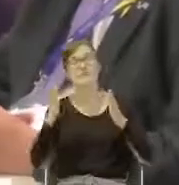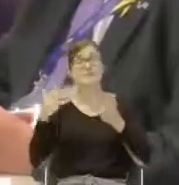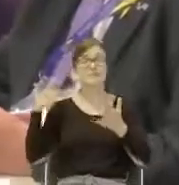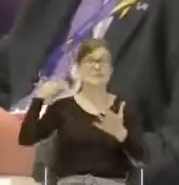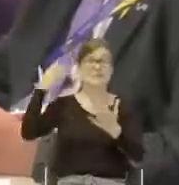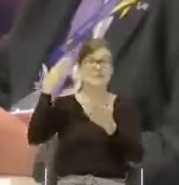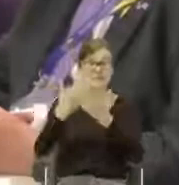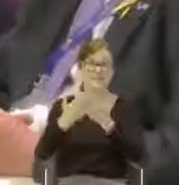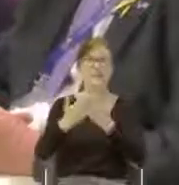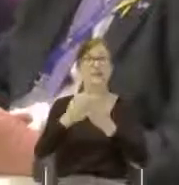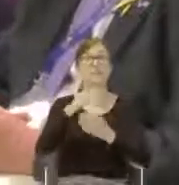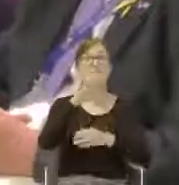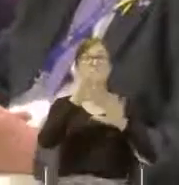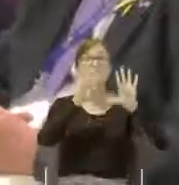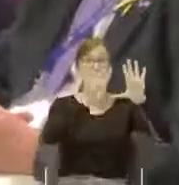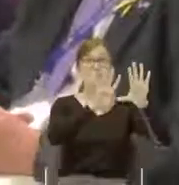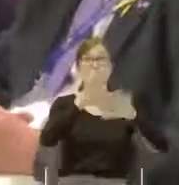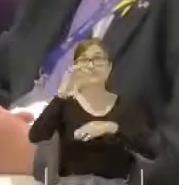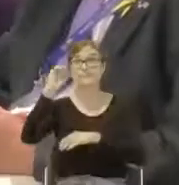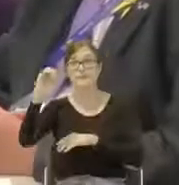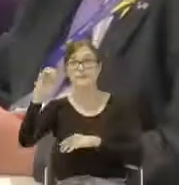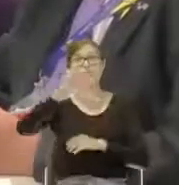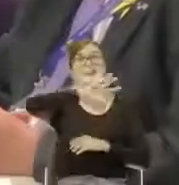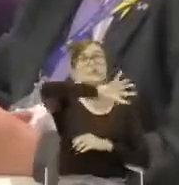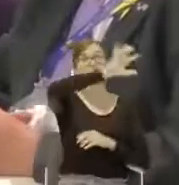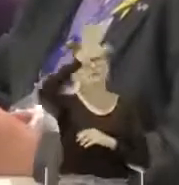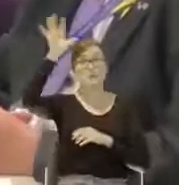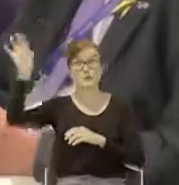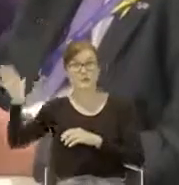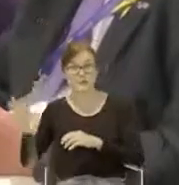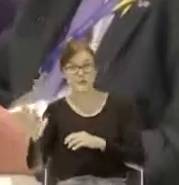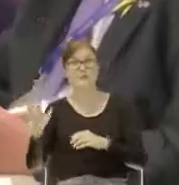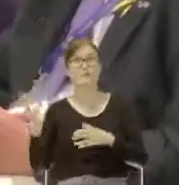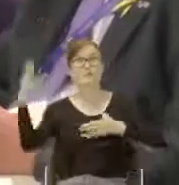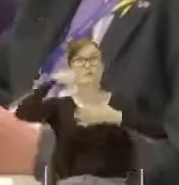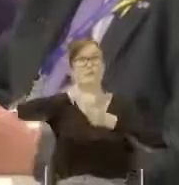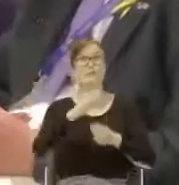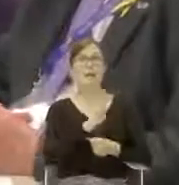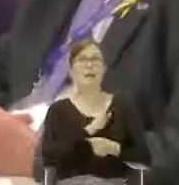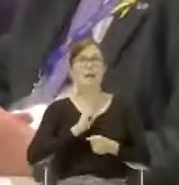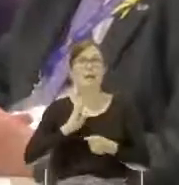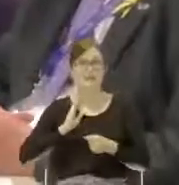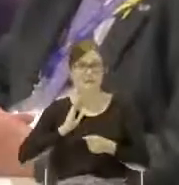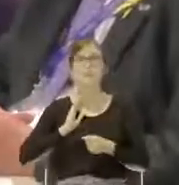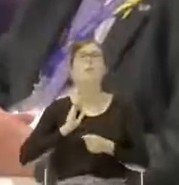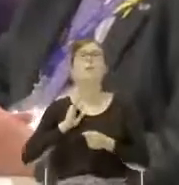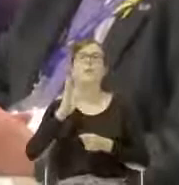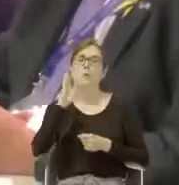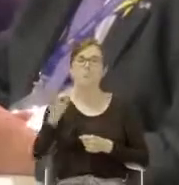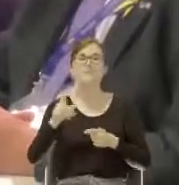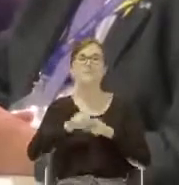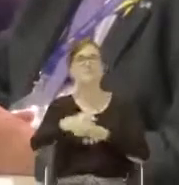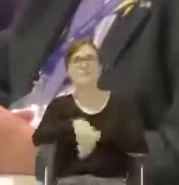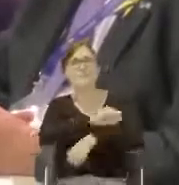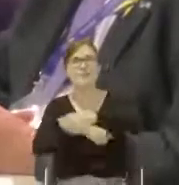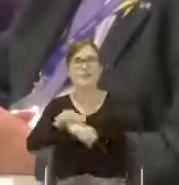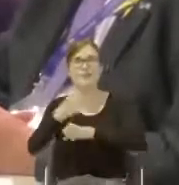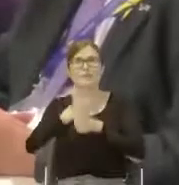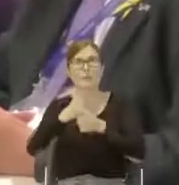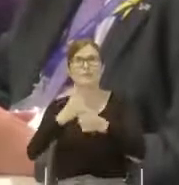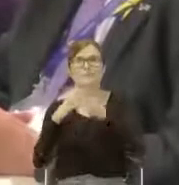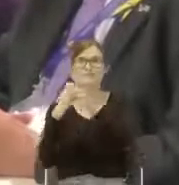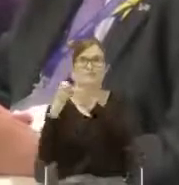development, including the strengthening of multi-level governance system and engagement with local government and other local